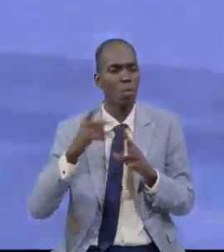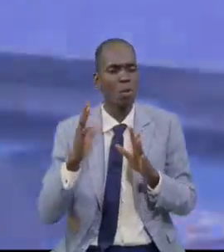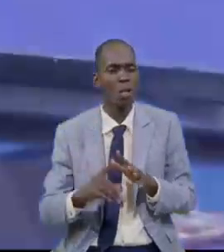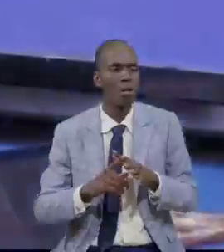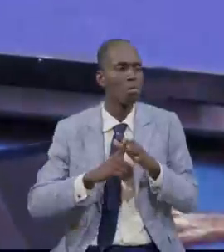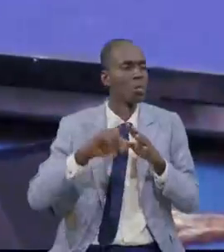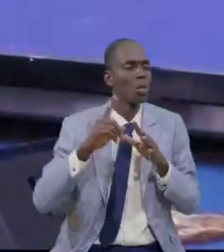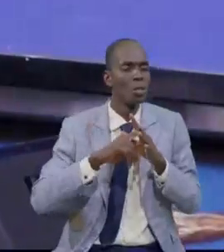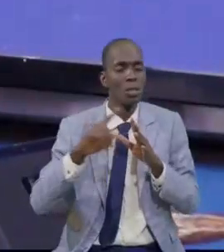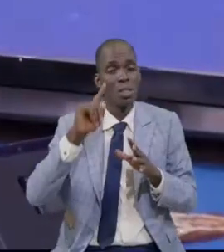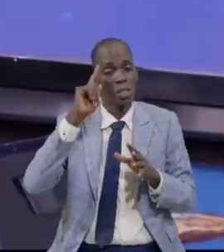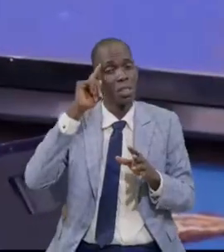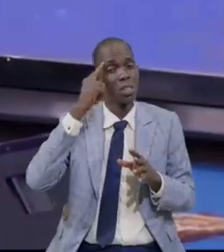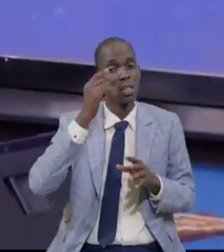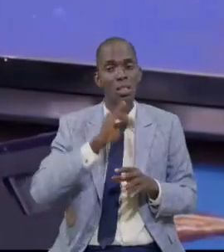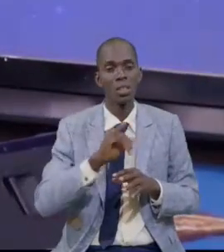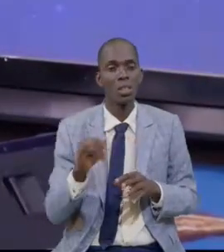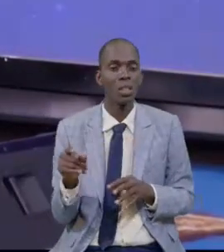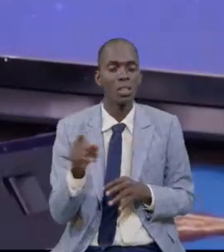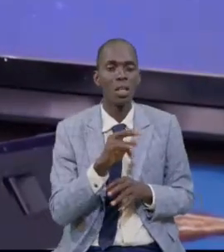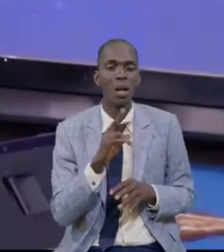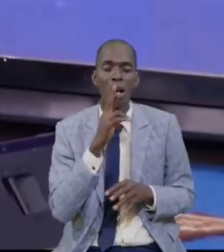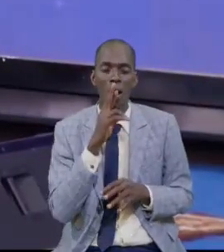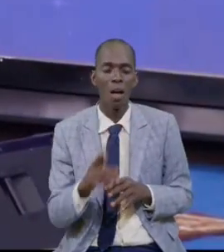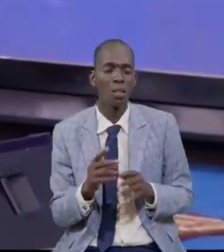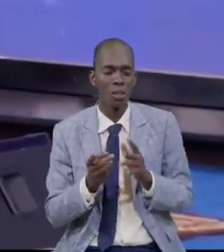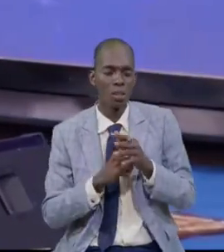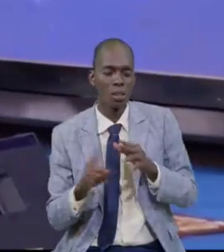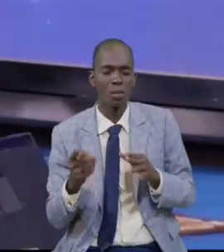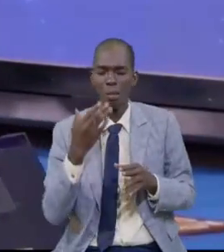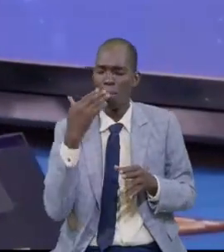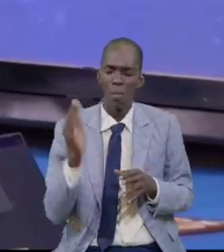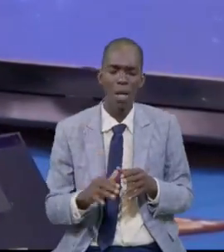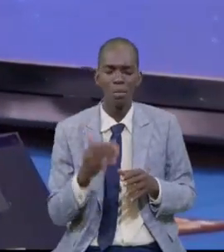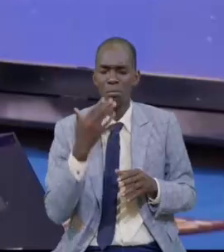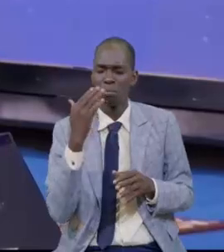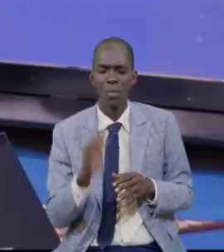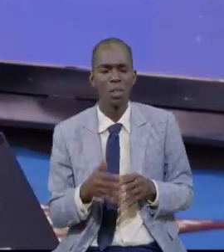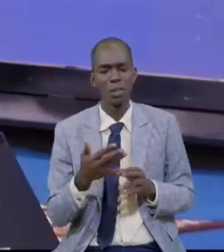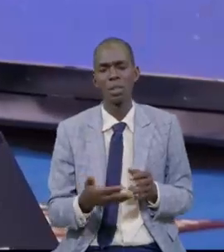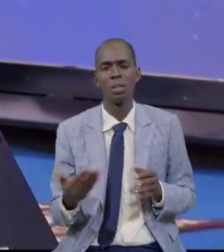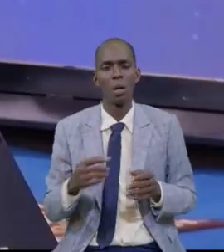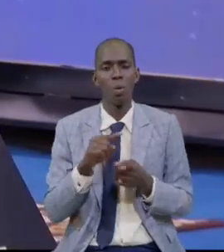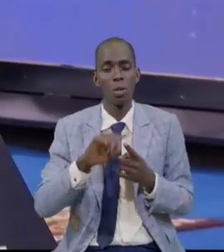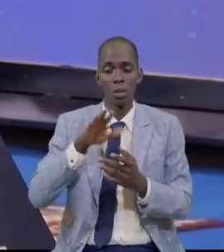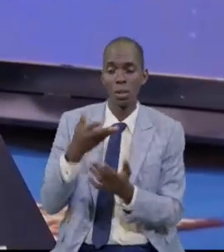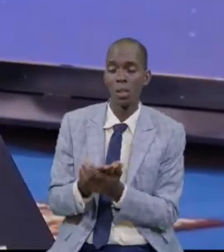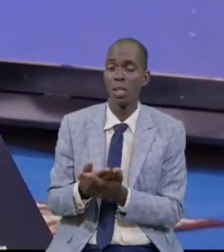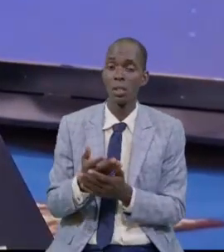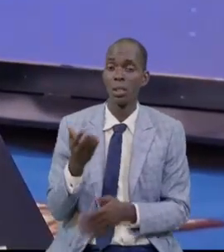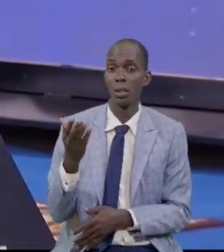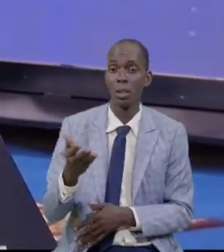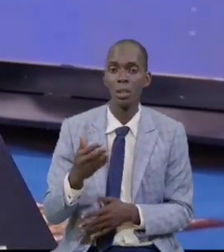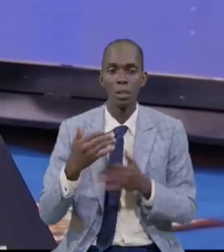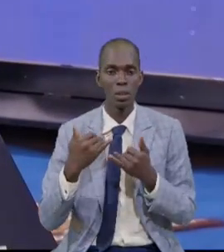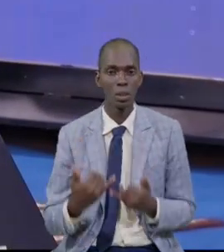escaping bad things. And then they get over there. The land, according to them, the land of